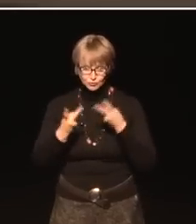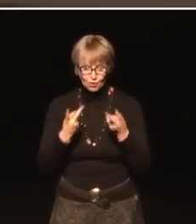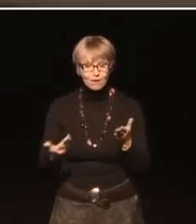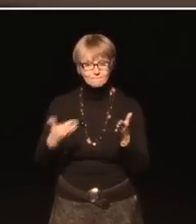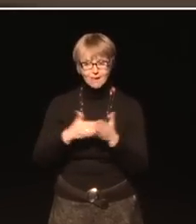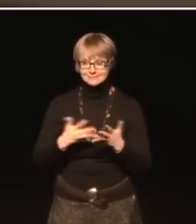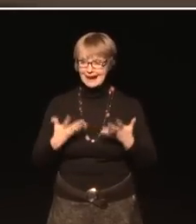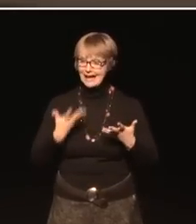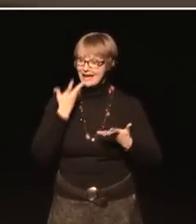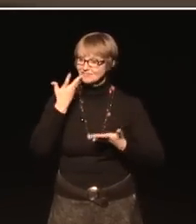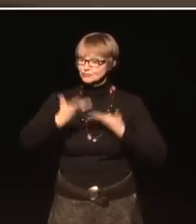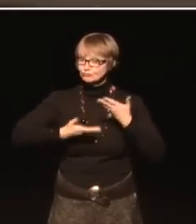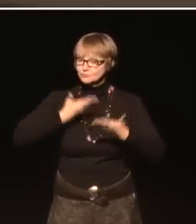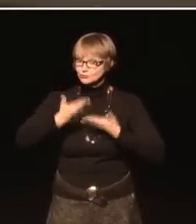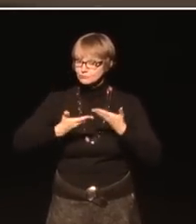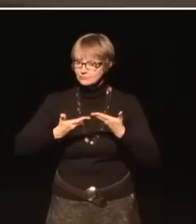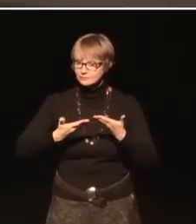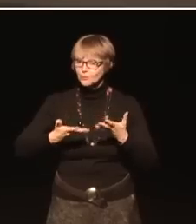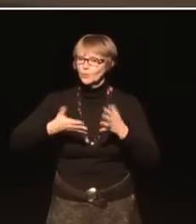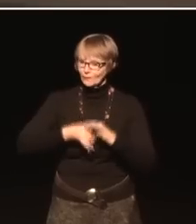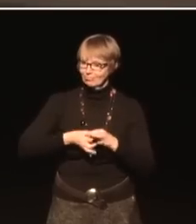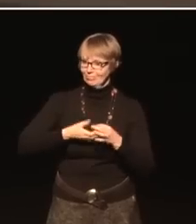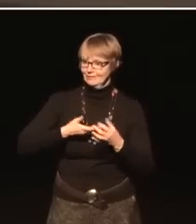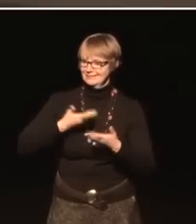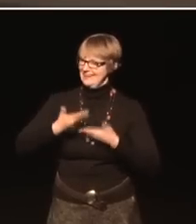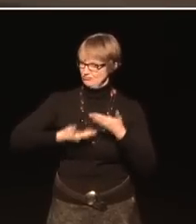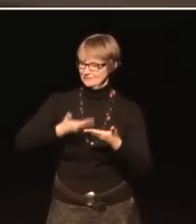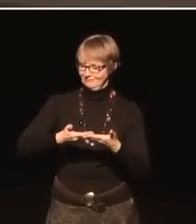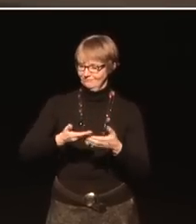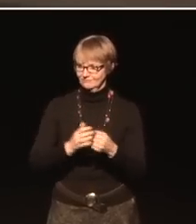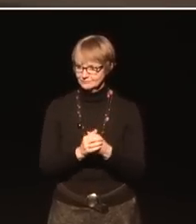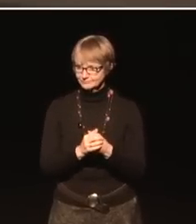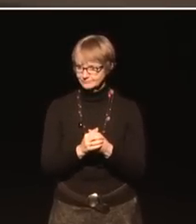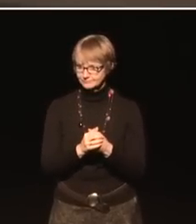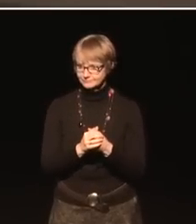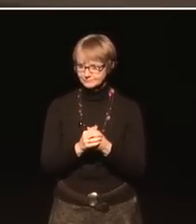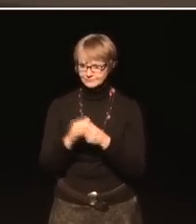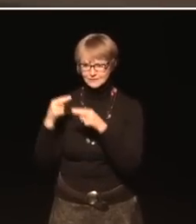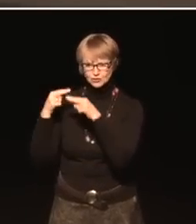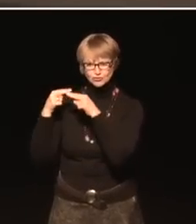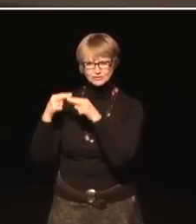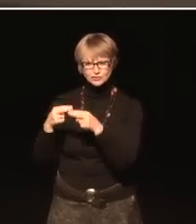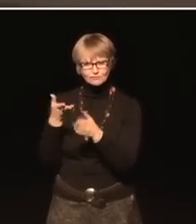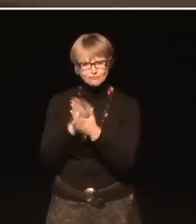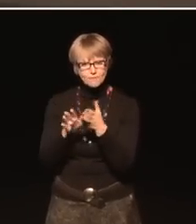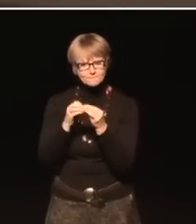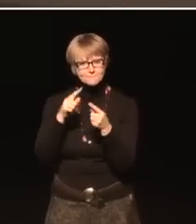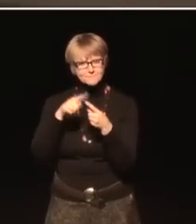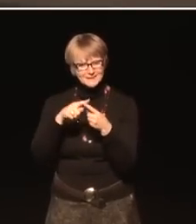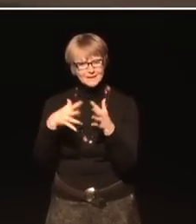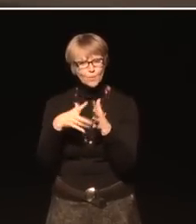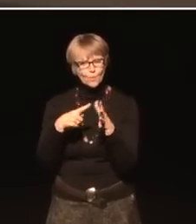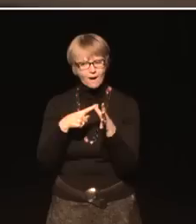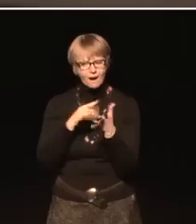well as narrative. And it's inspired by the traditions of Biwa Hoshi players, who were